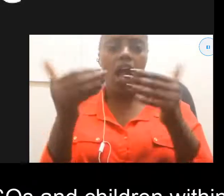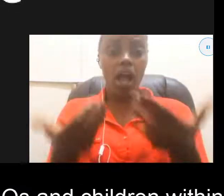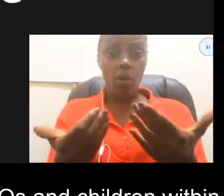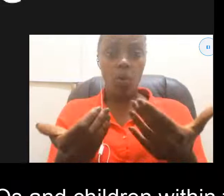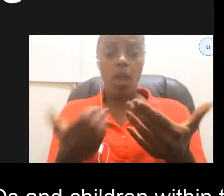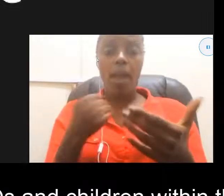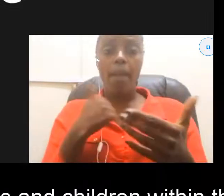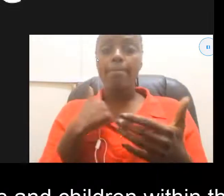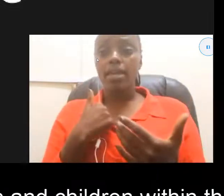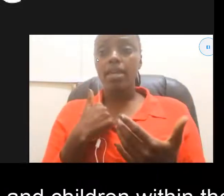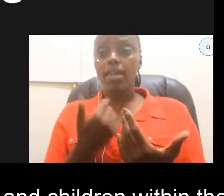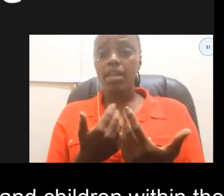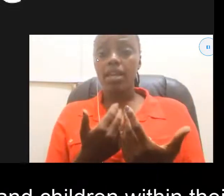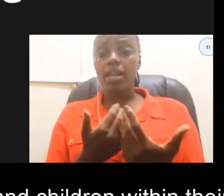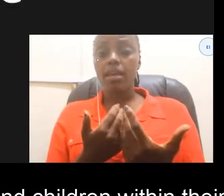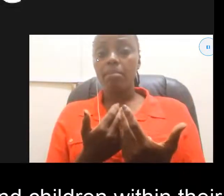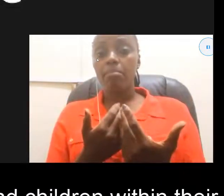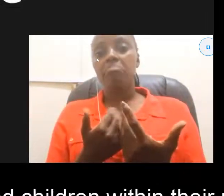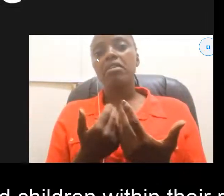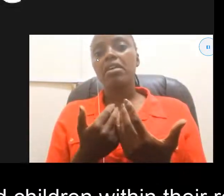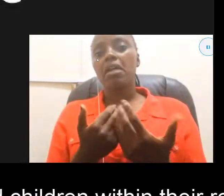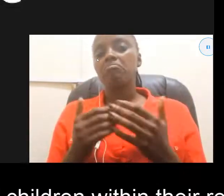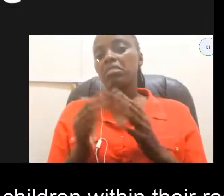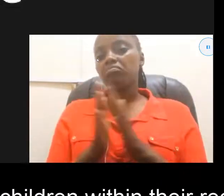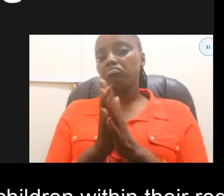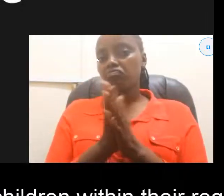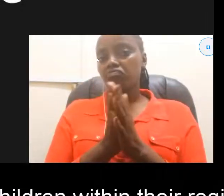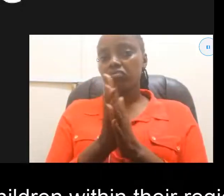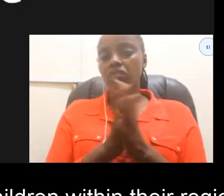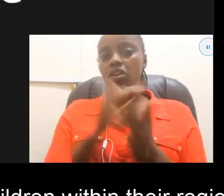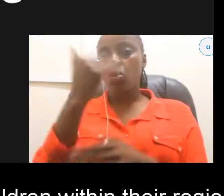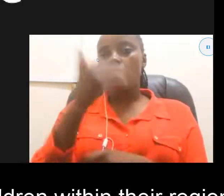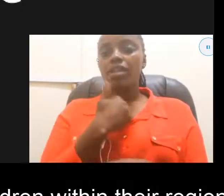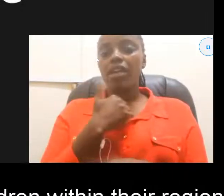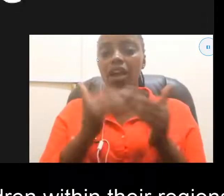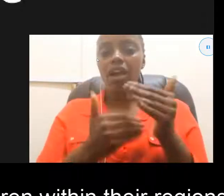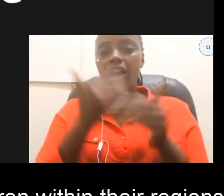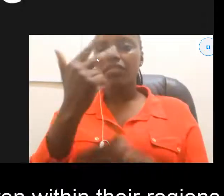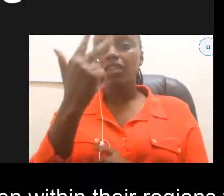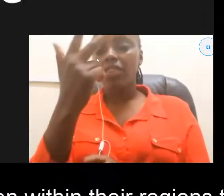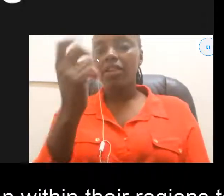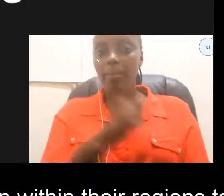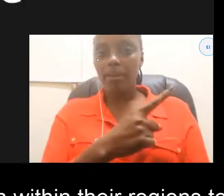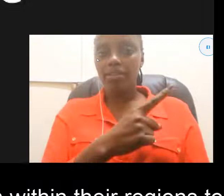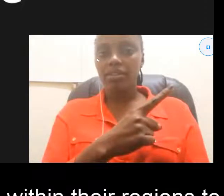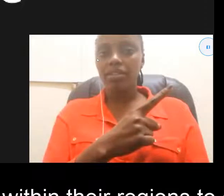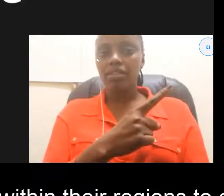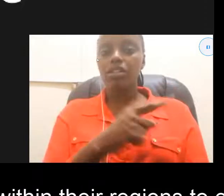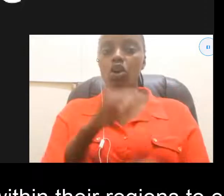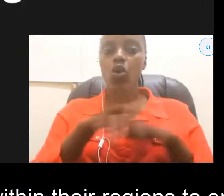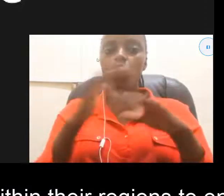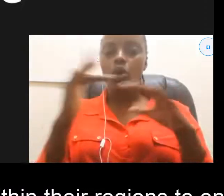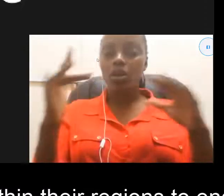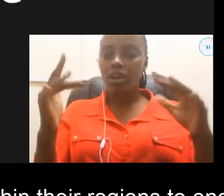really in for us having quarterly online engagement, keeping